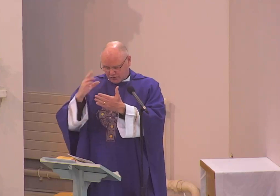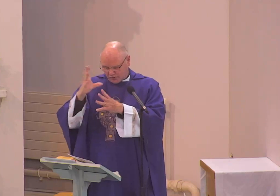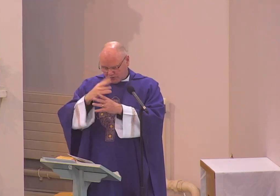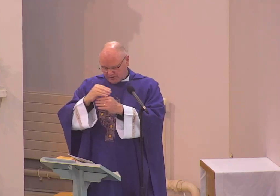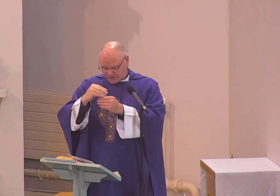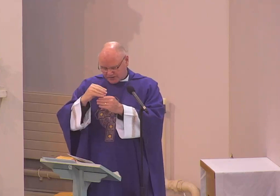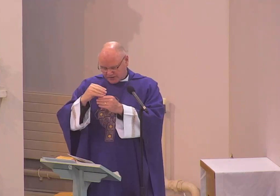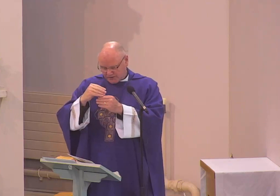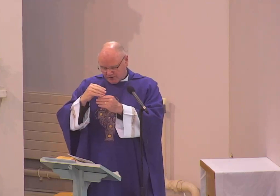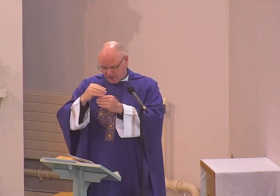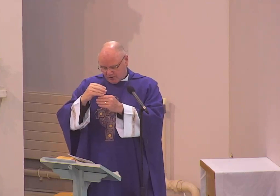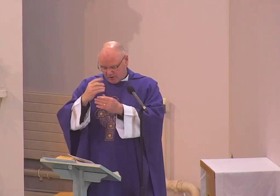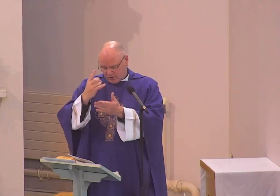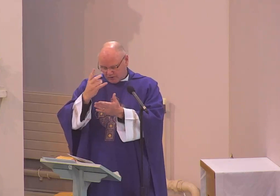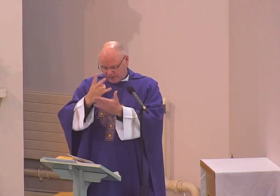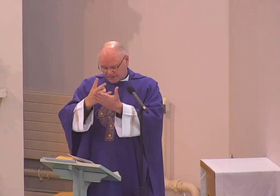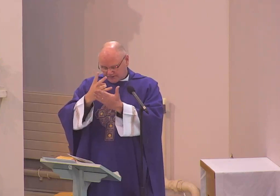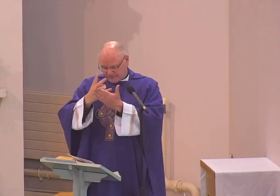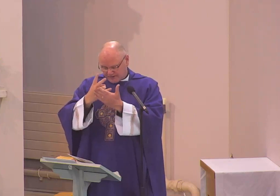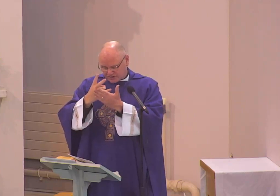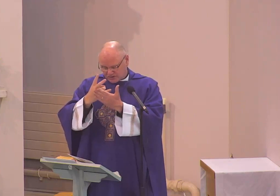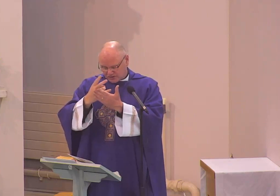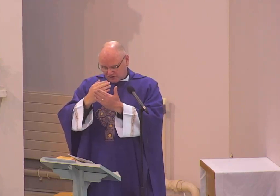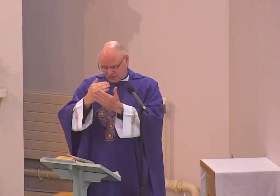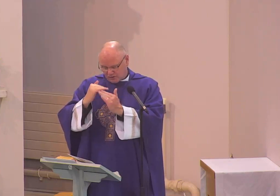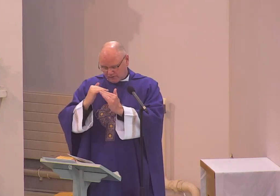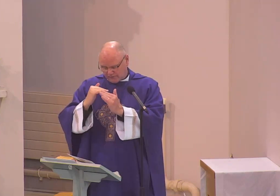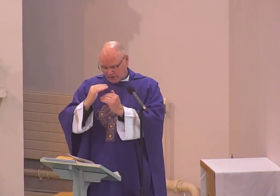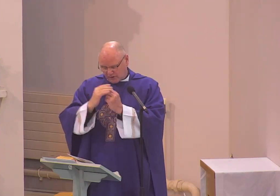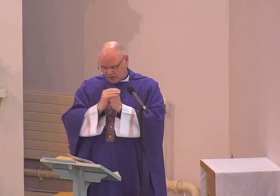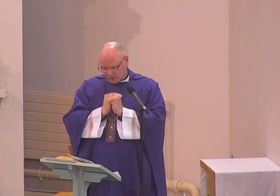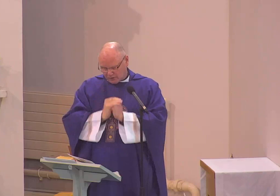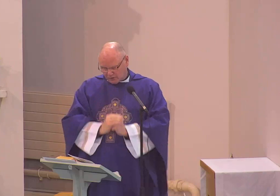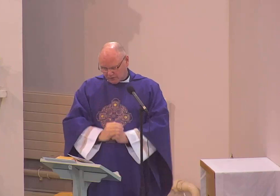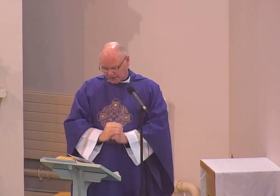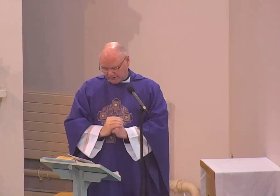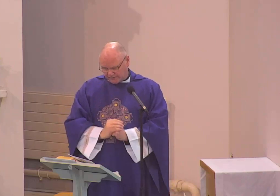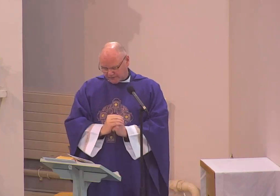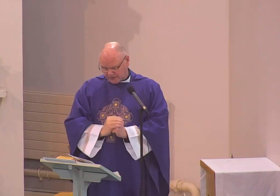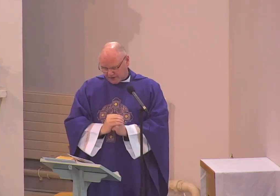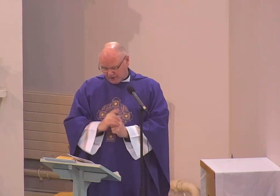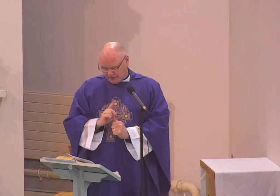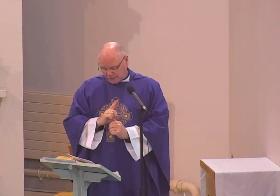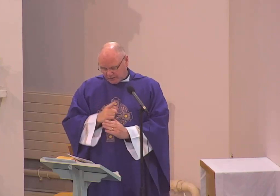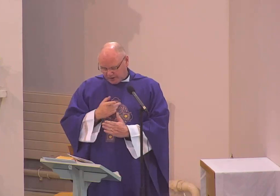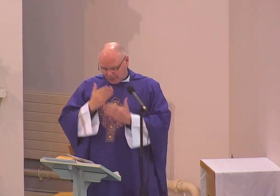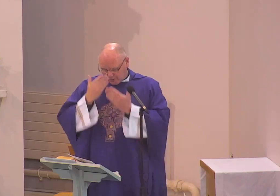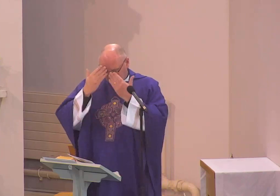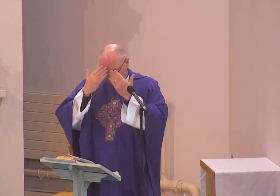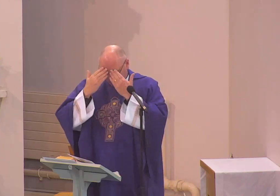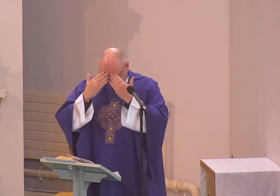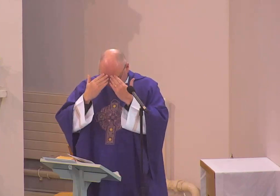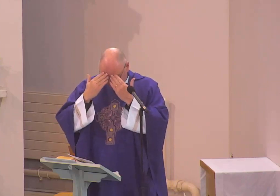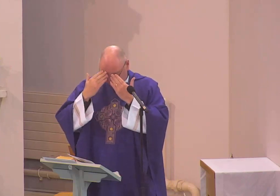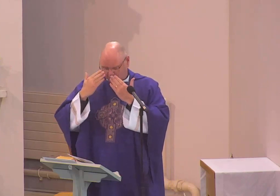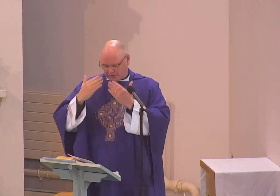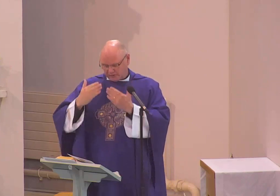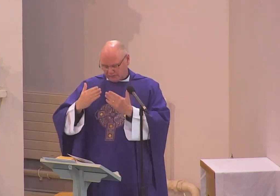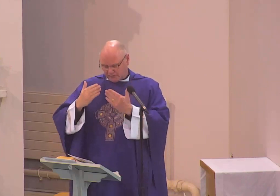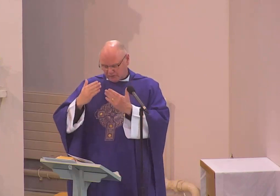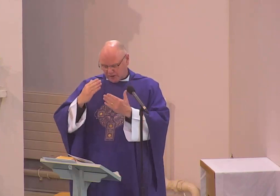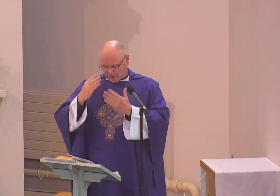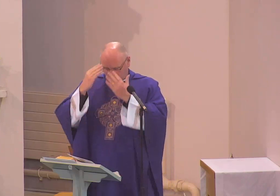look graciously on this confession of our lowliness, that we who are bowed